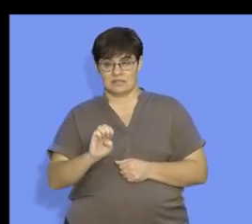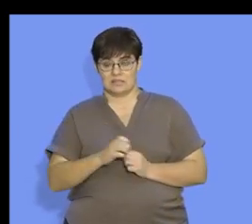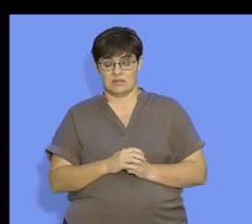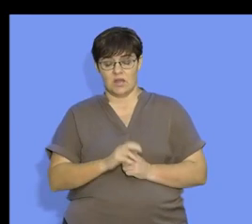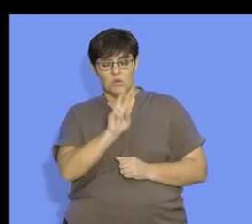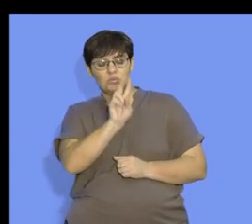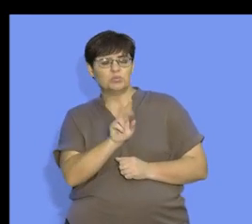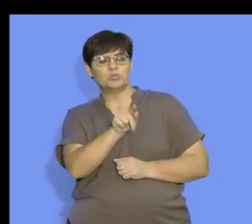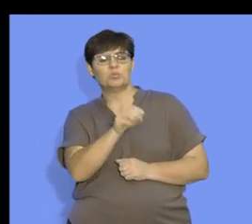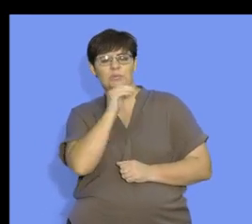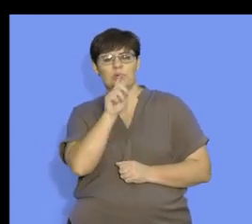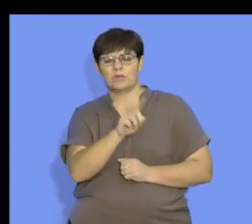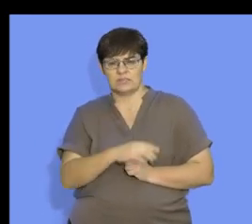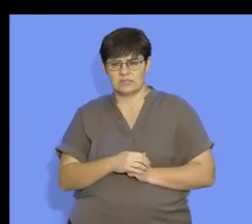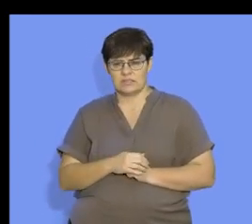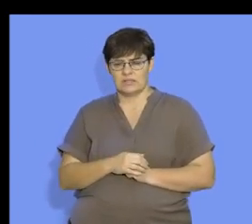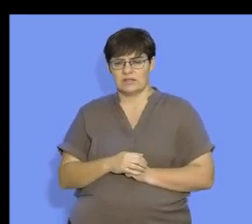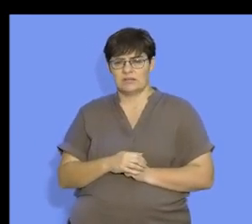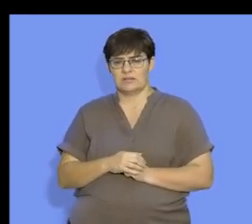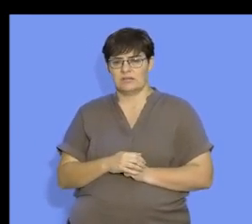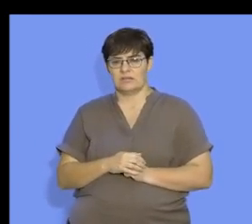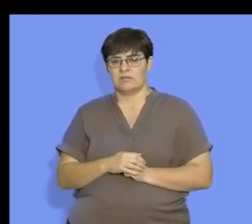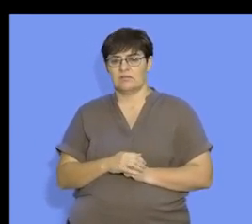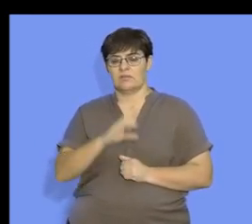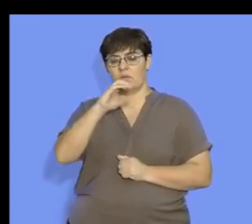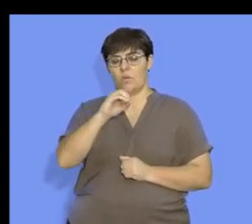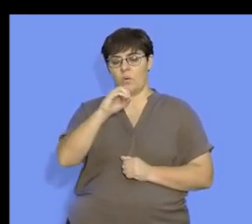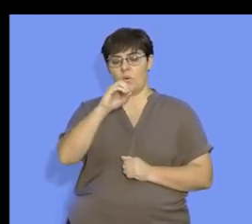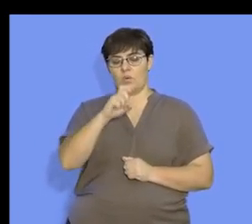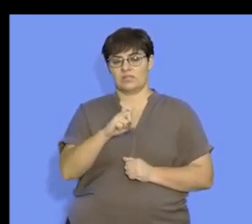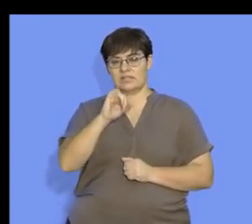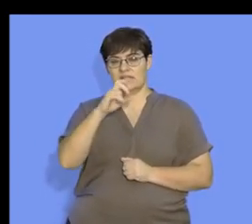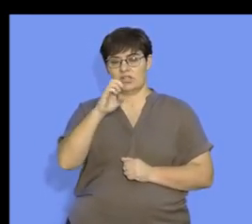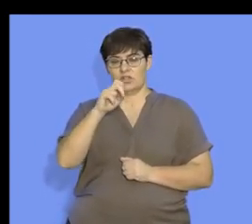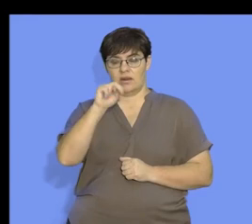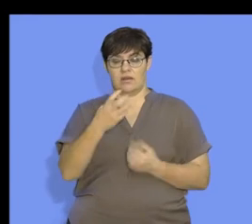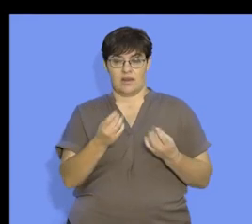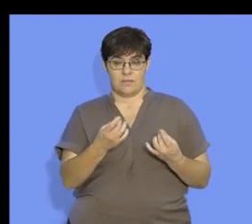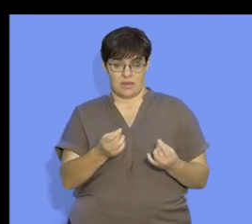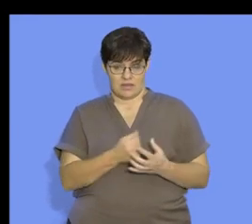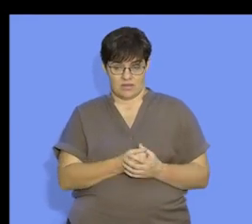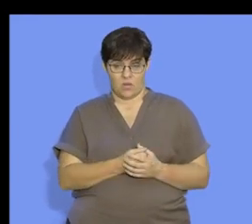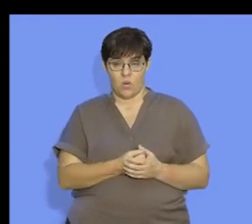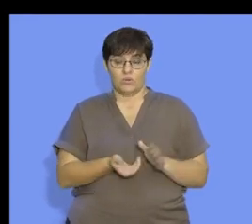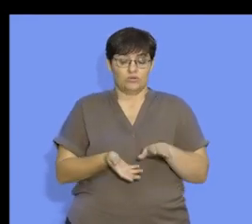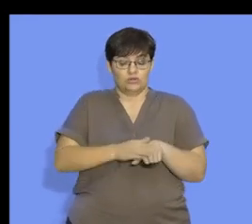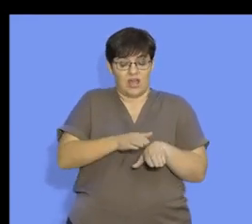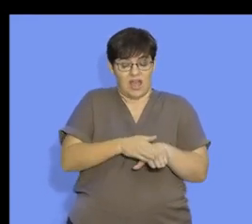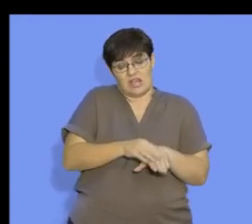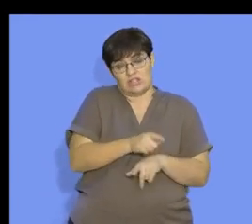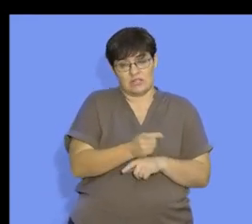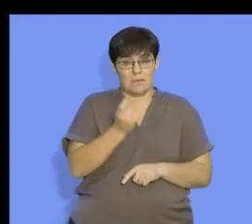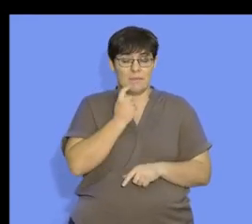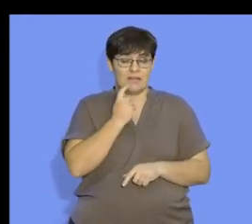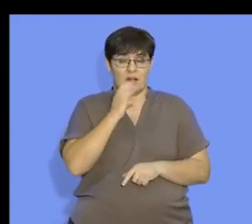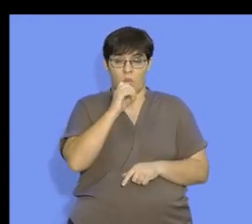in Roman figures suggest something about, you know, the oxidation number, or the charge